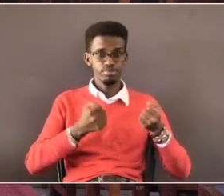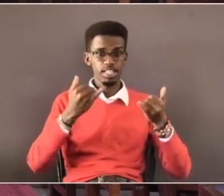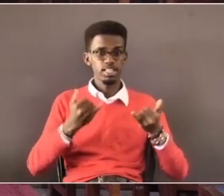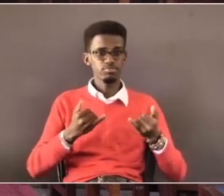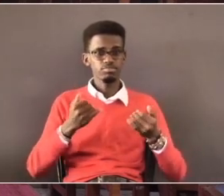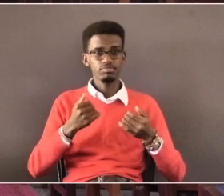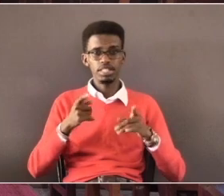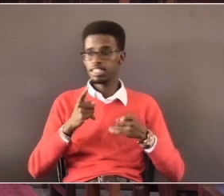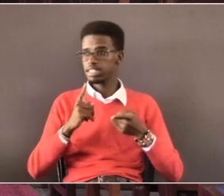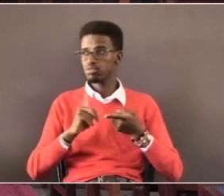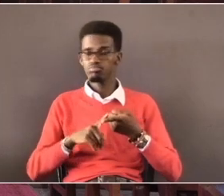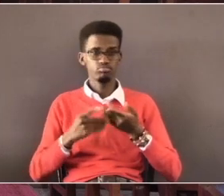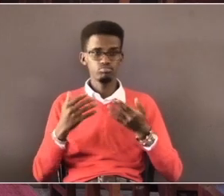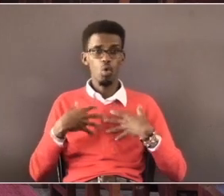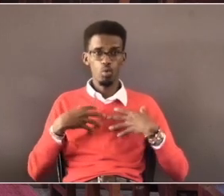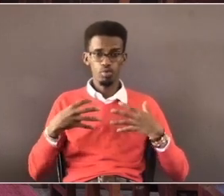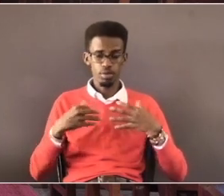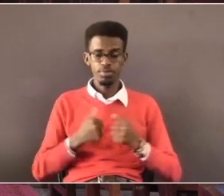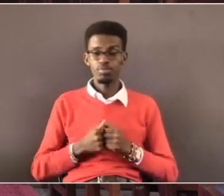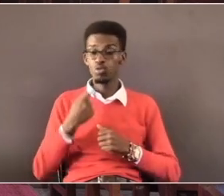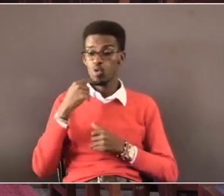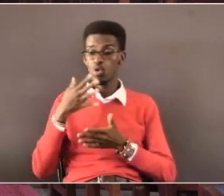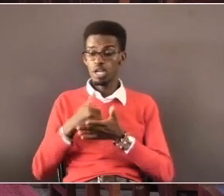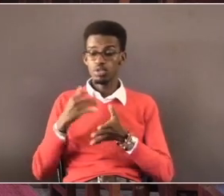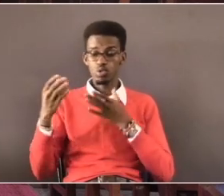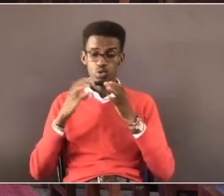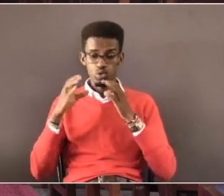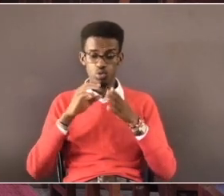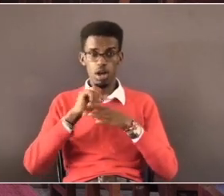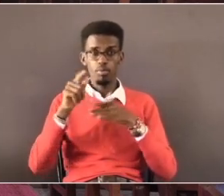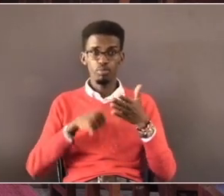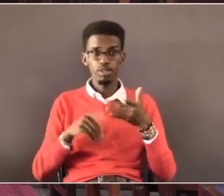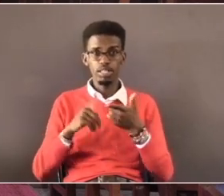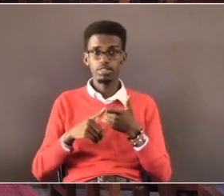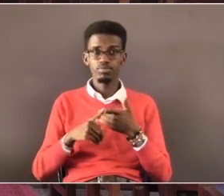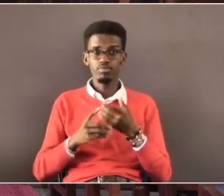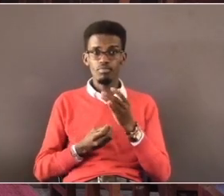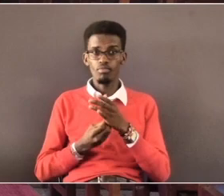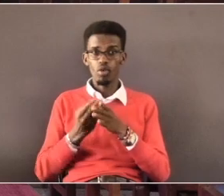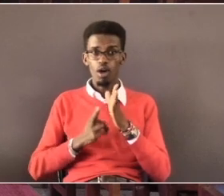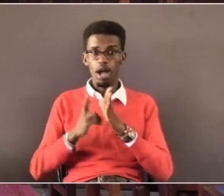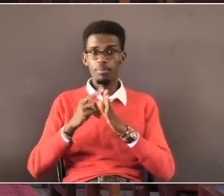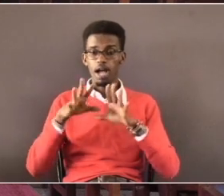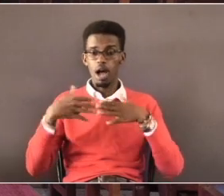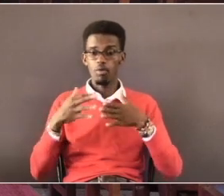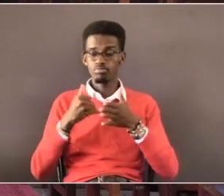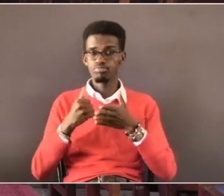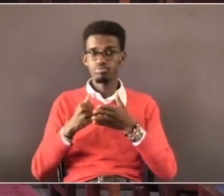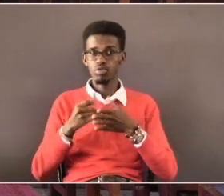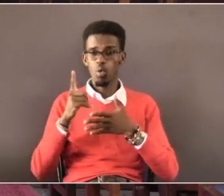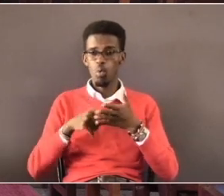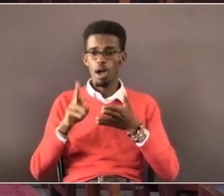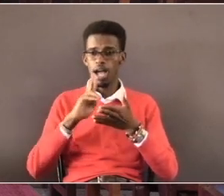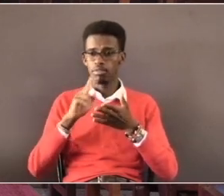is a sign of wealth. So it is talking about, okay, by the way, growing up, how was it? Like, what